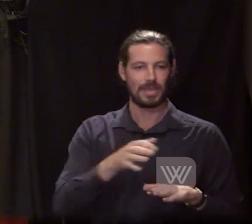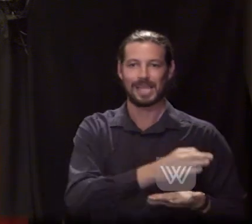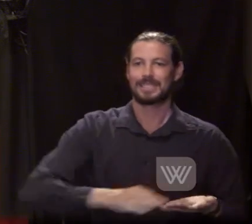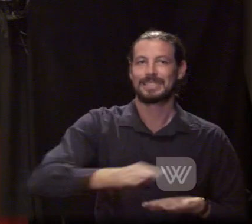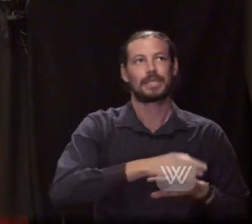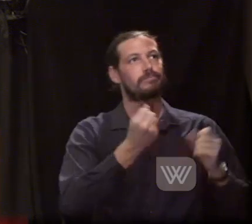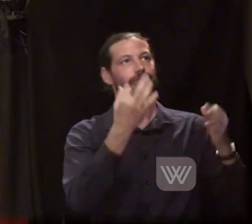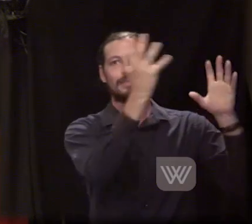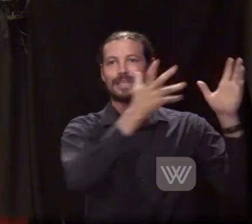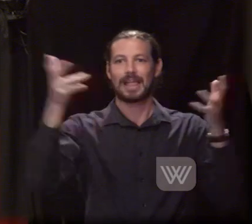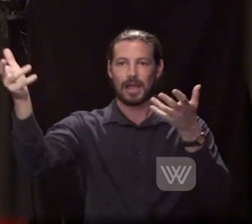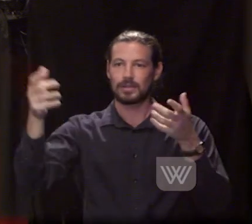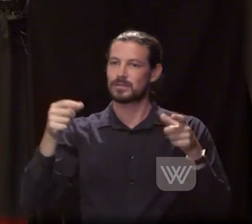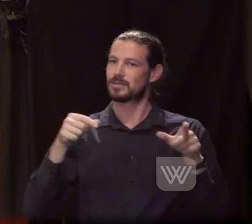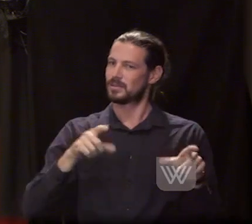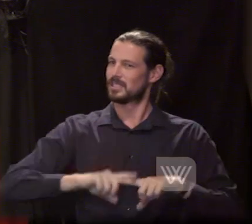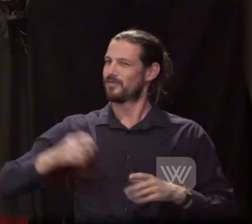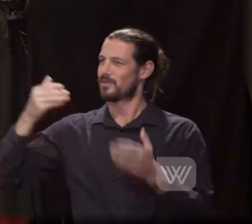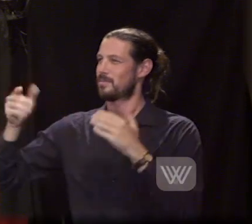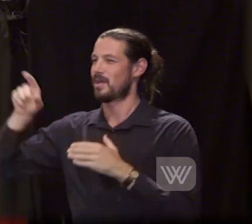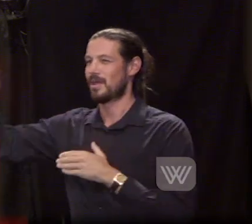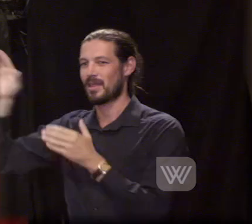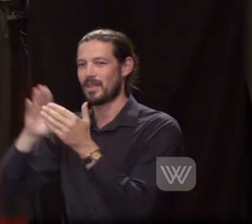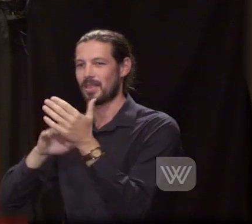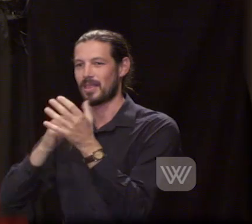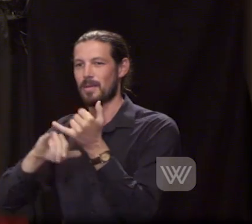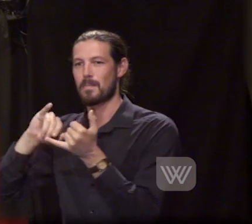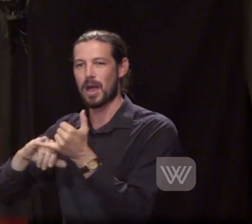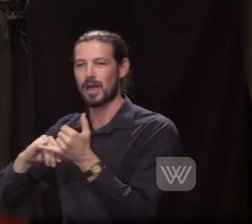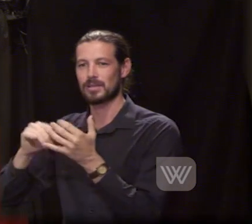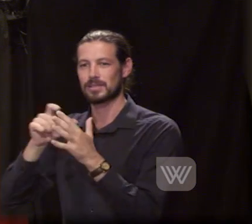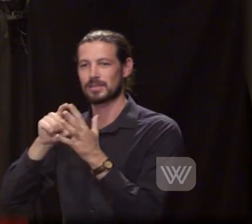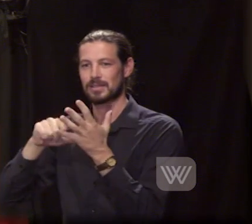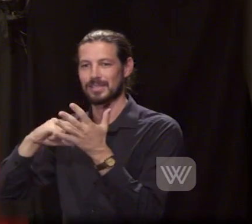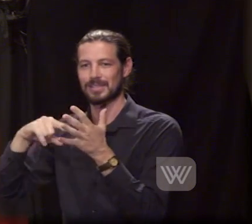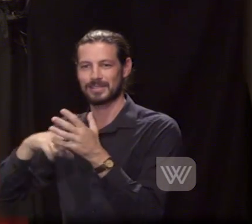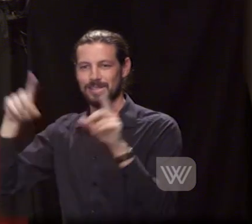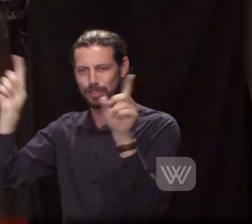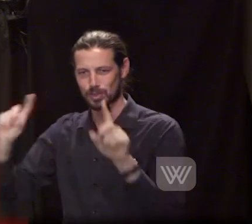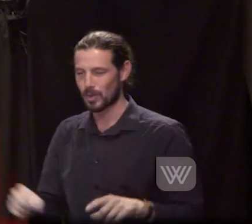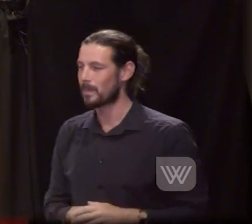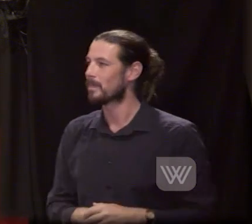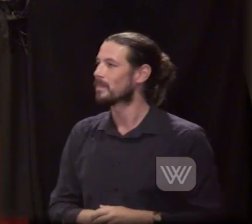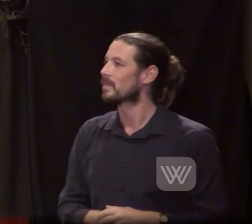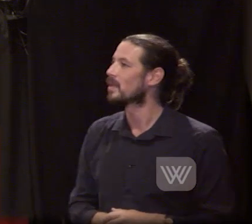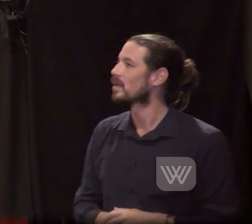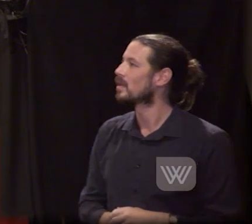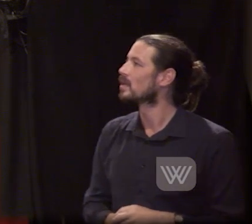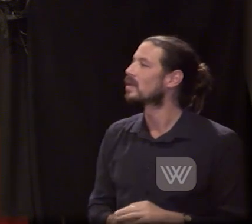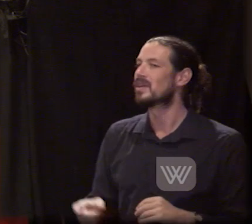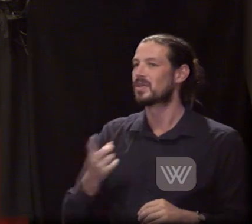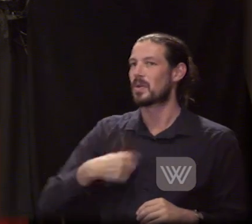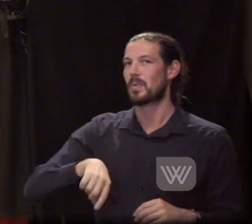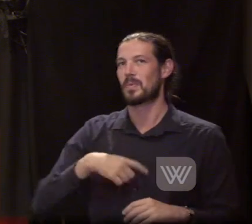clouds, and then you would never get that simulation of having a dust storm. And so we would have to mentally say, okay, this is what's going on. And